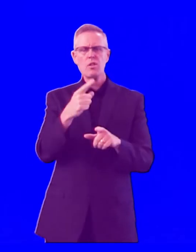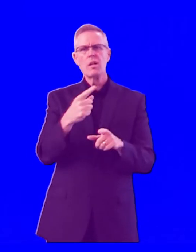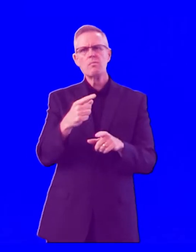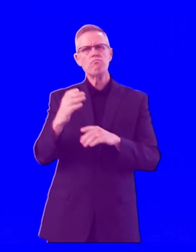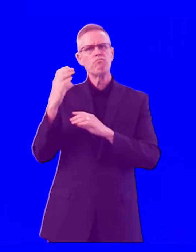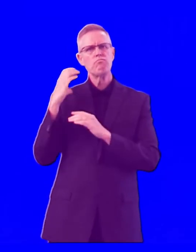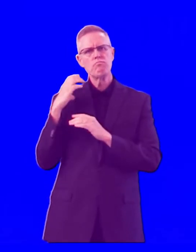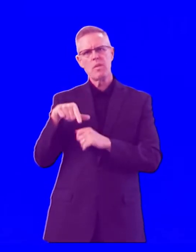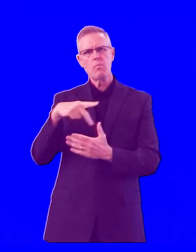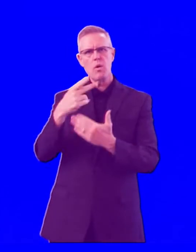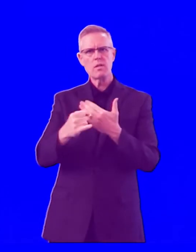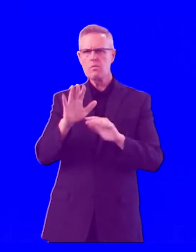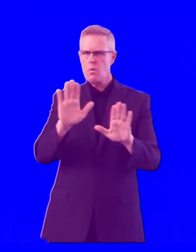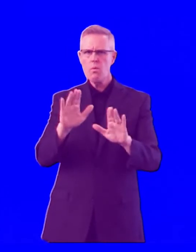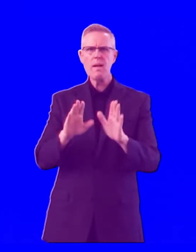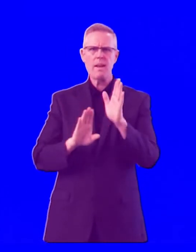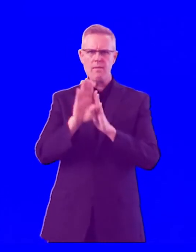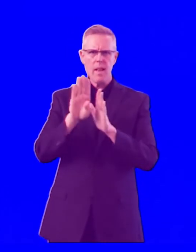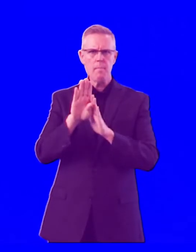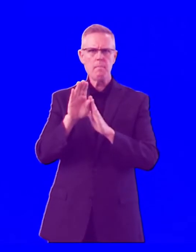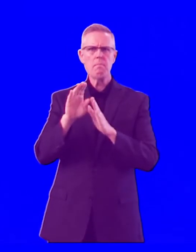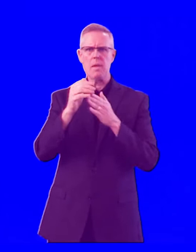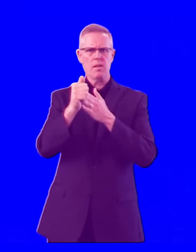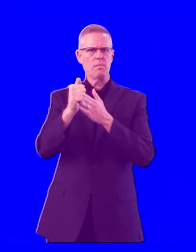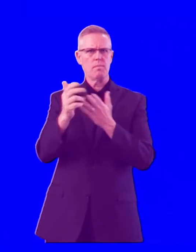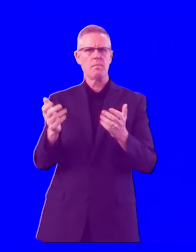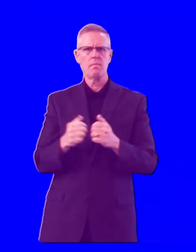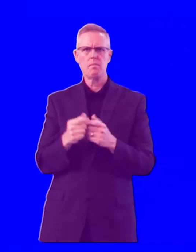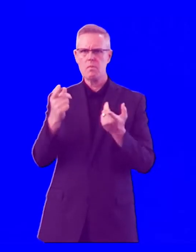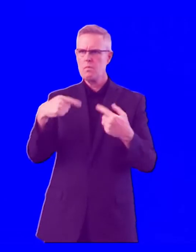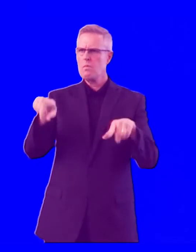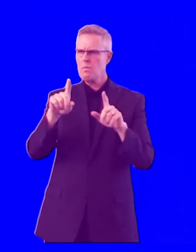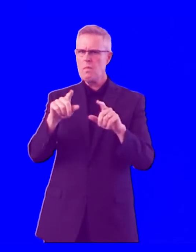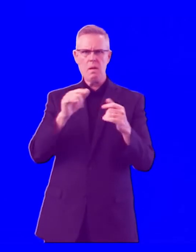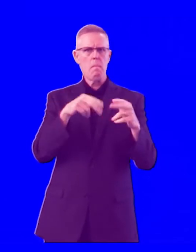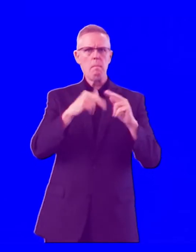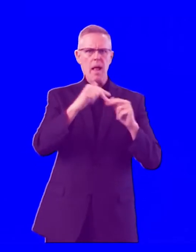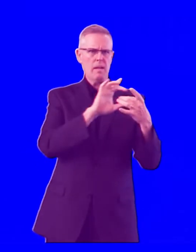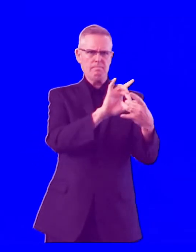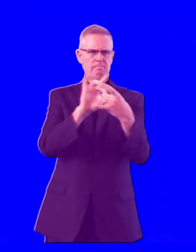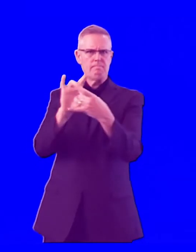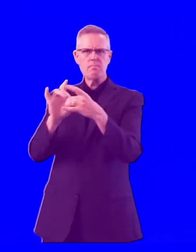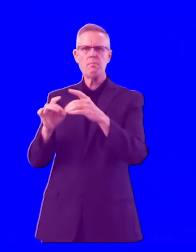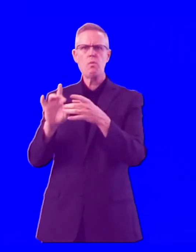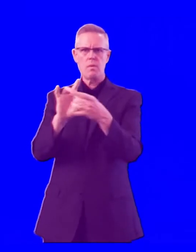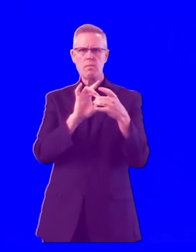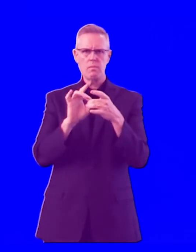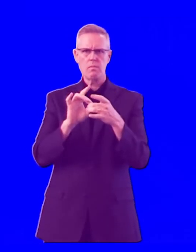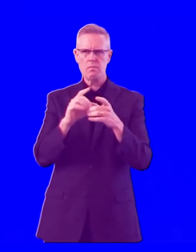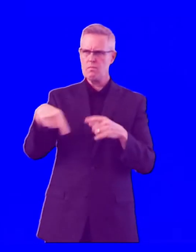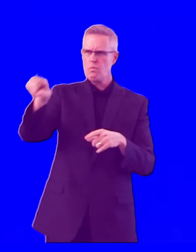taking on this project, but developing your leadership. You have forged relationships amongst the 30